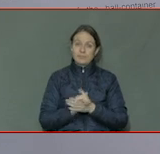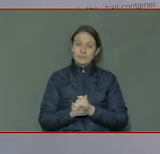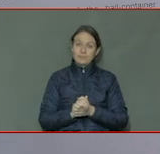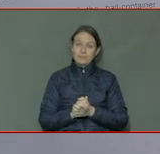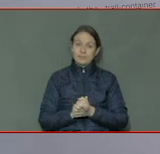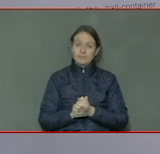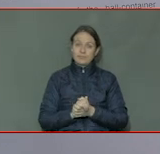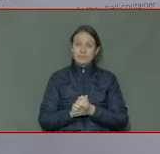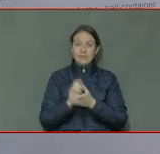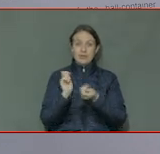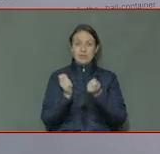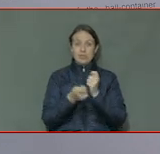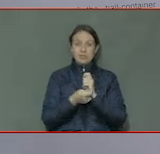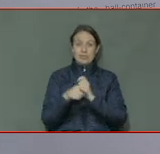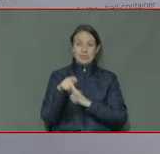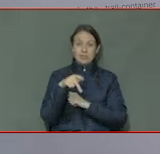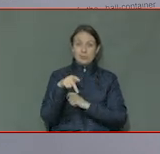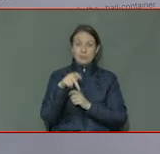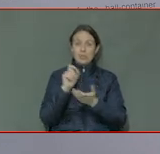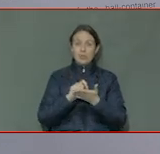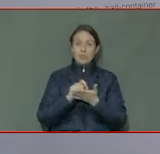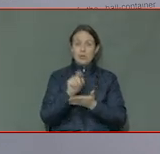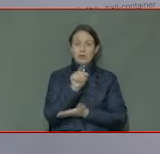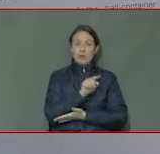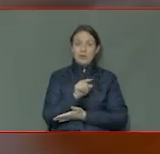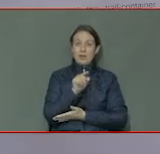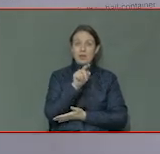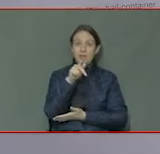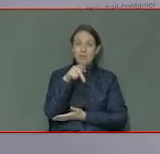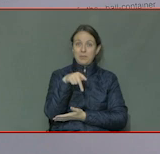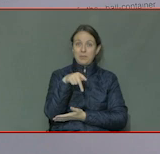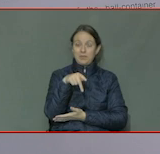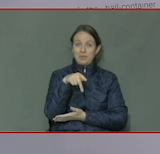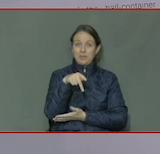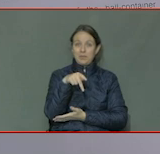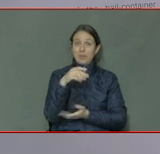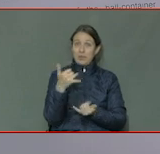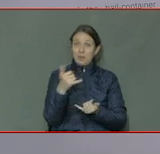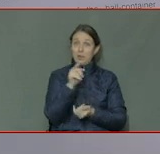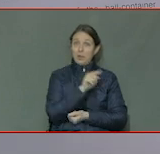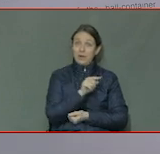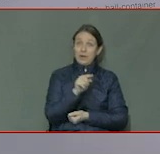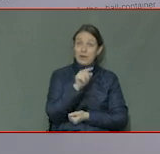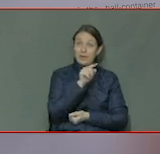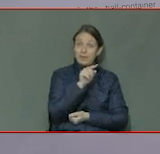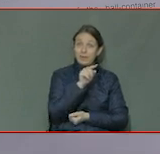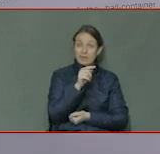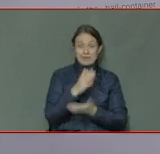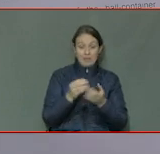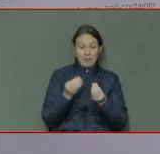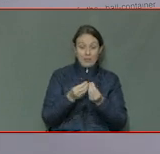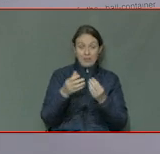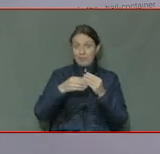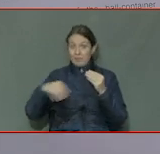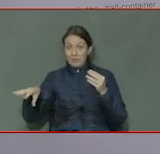When I get the change in momentum, I write delta P. And as soon as I write delta, I must subtract things from each